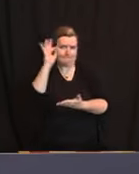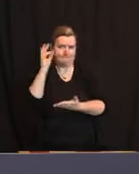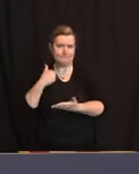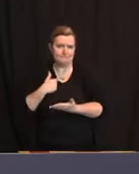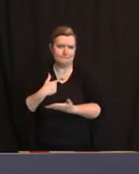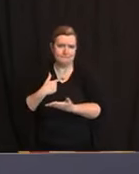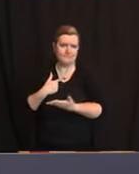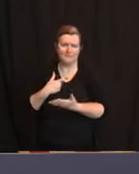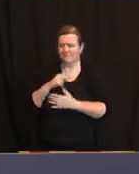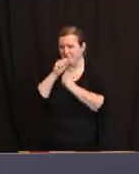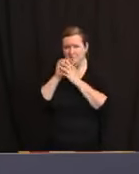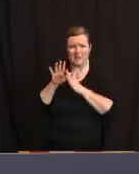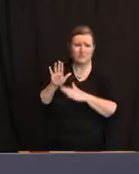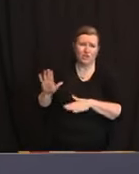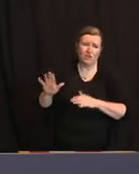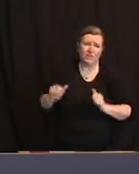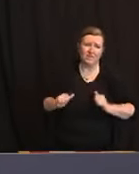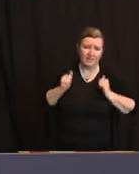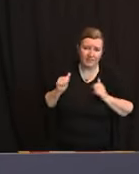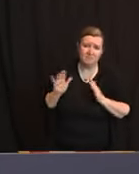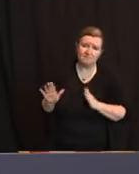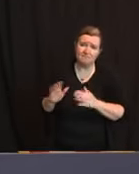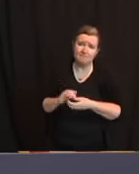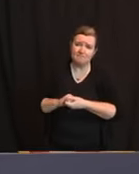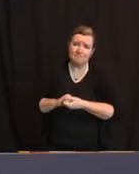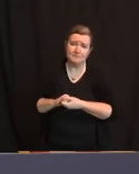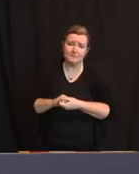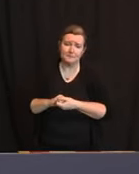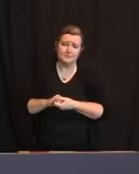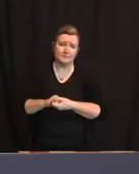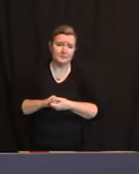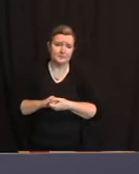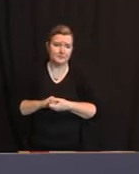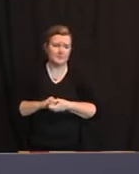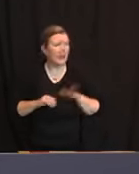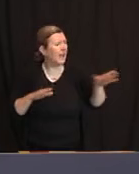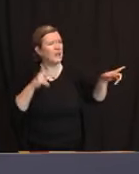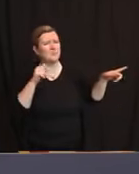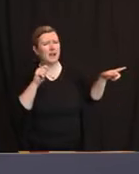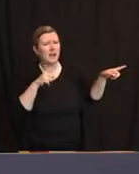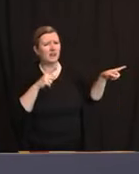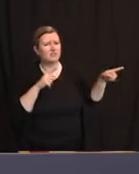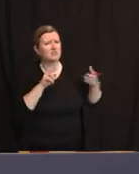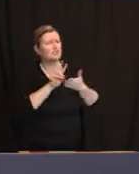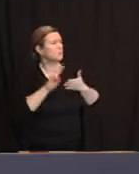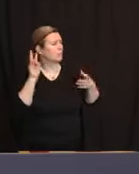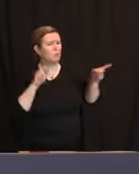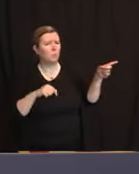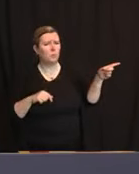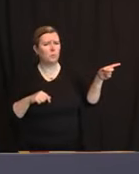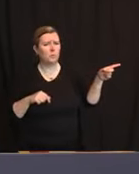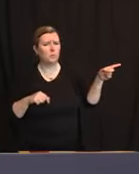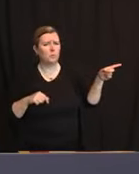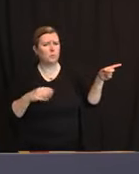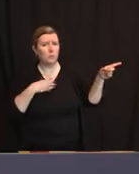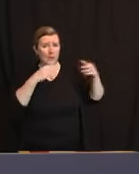life. Pat, I mentioned I think 2 weeks ago that in particular the White House is sending in a whole other